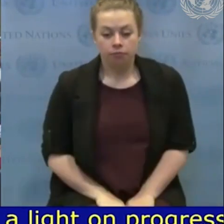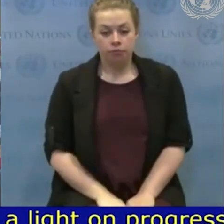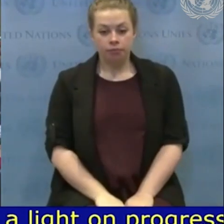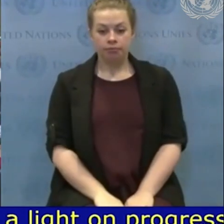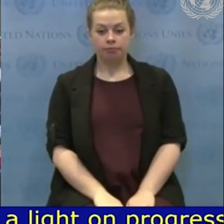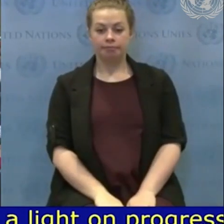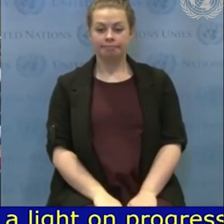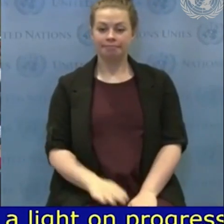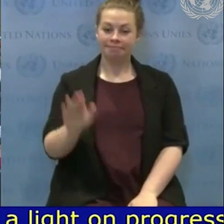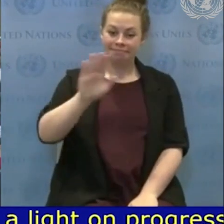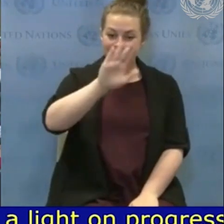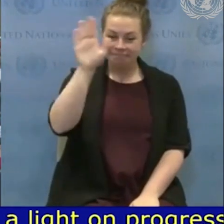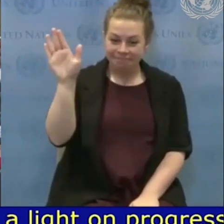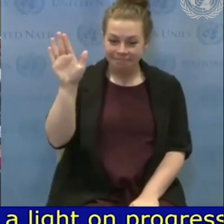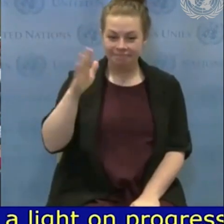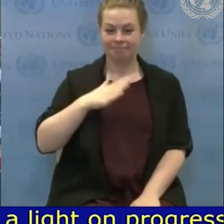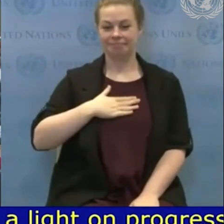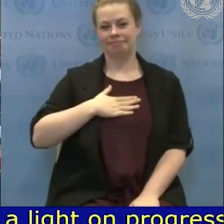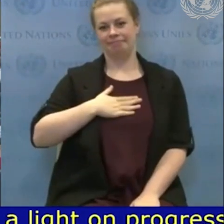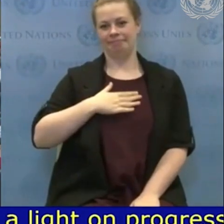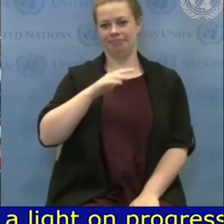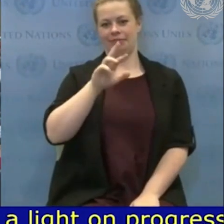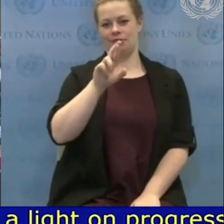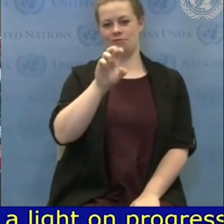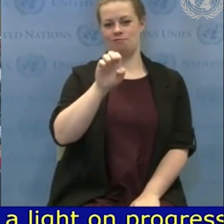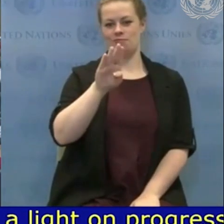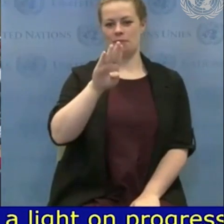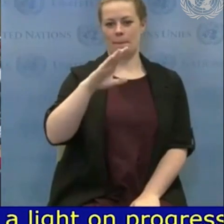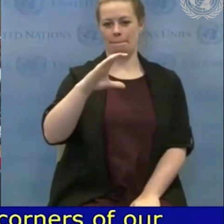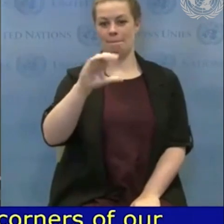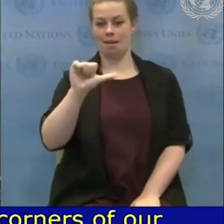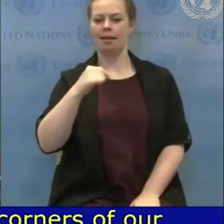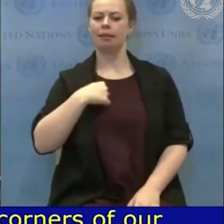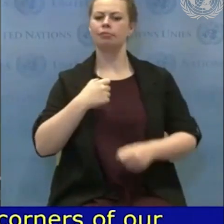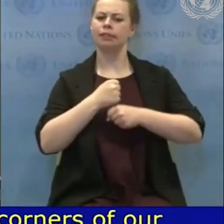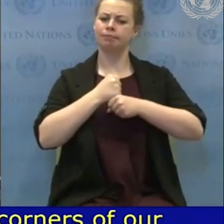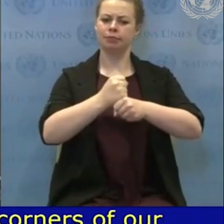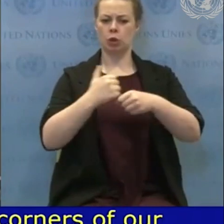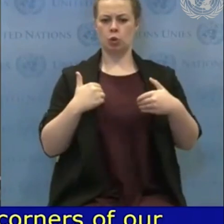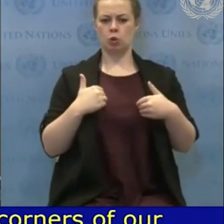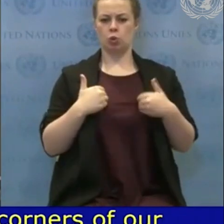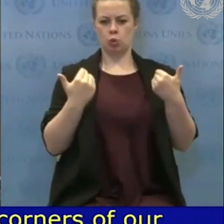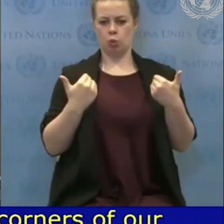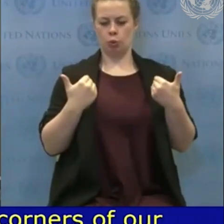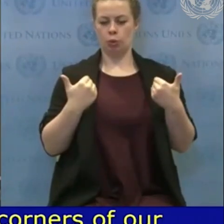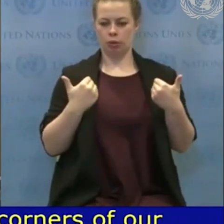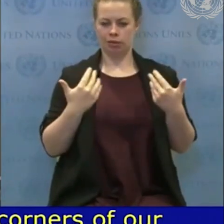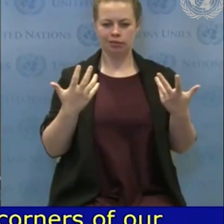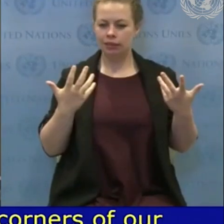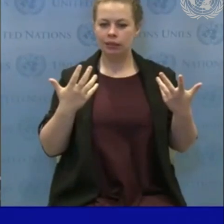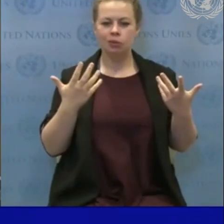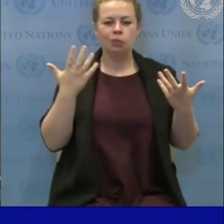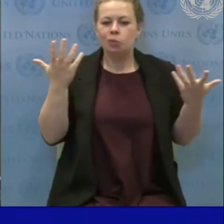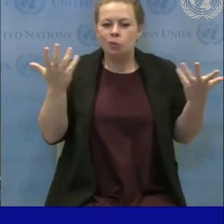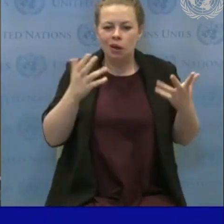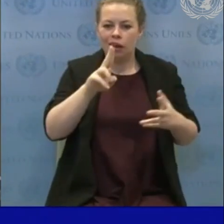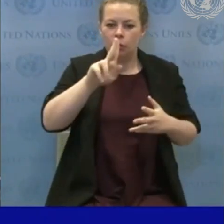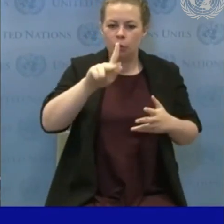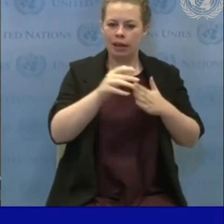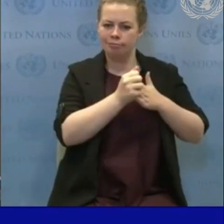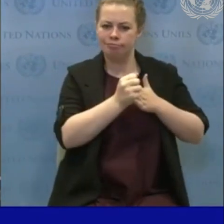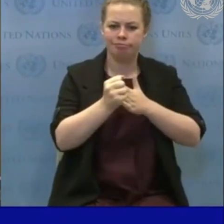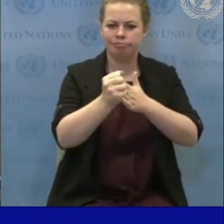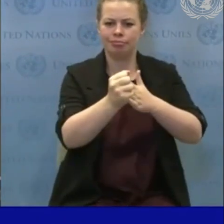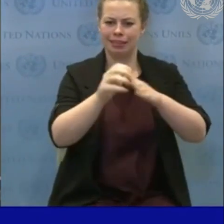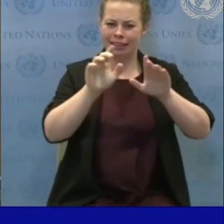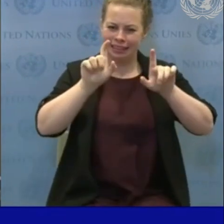Hi, I'm Rebecca Hawkins and representing youth and civil society on why the UK needs more urgent action on climate change. As we